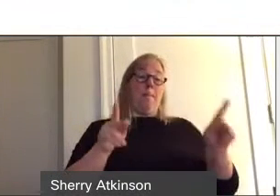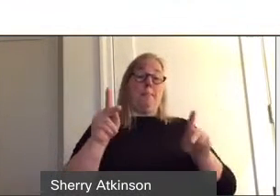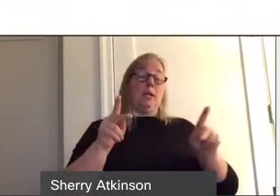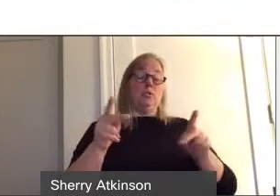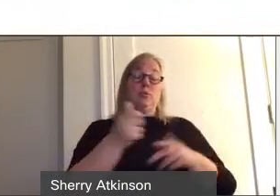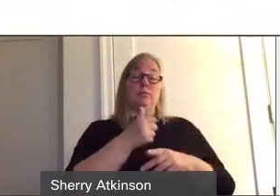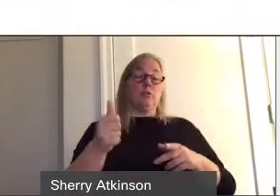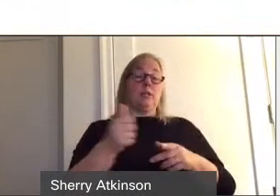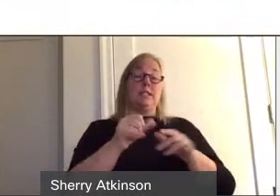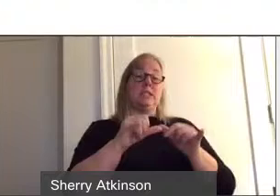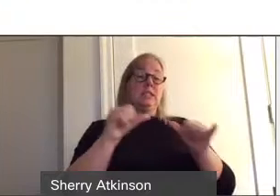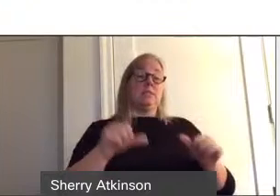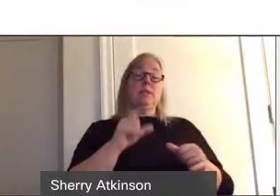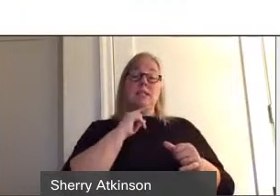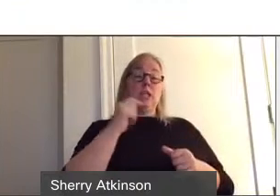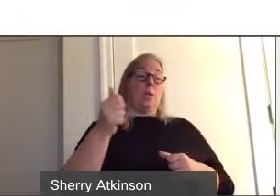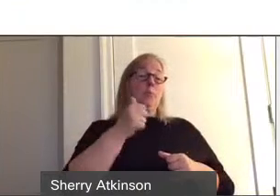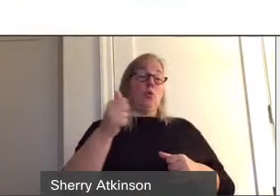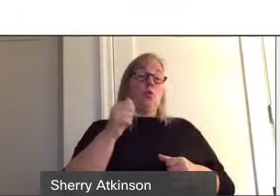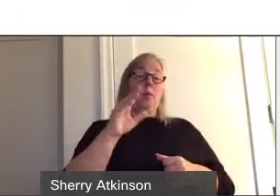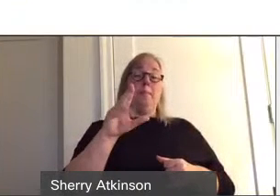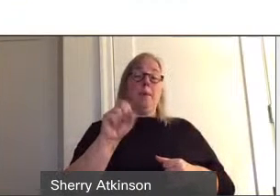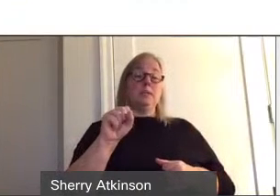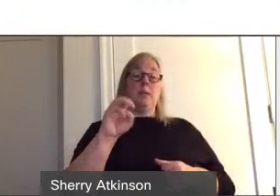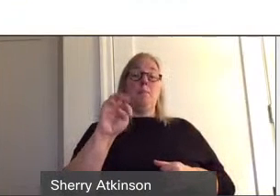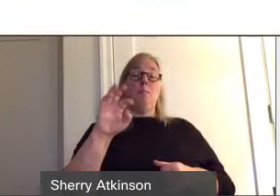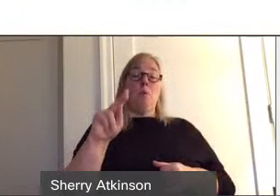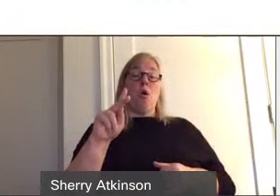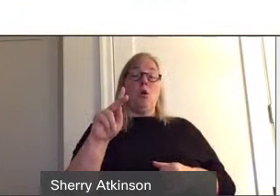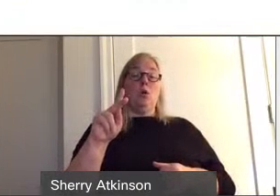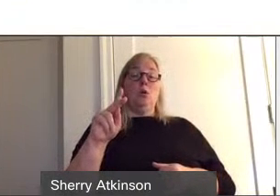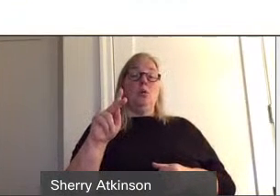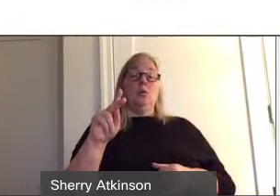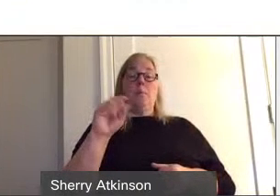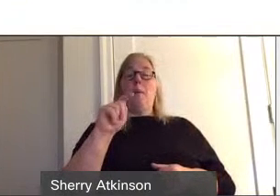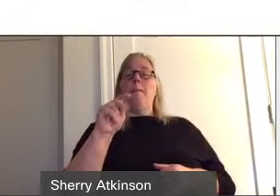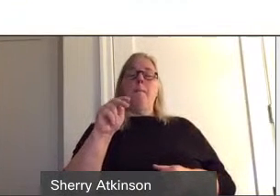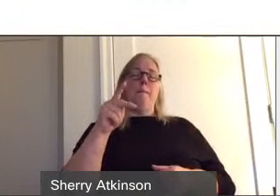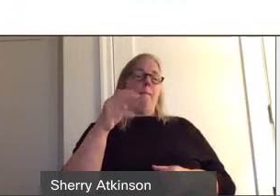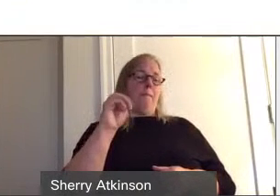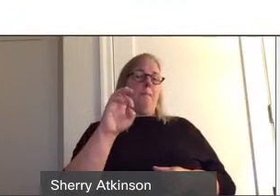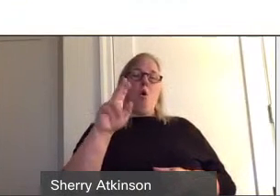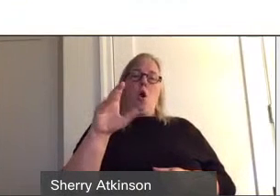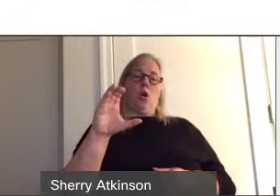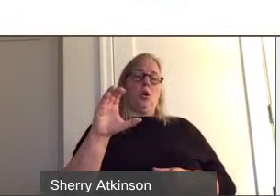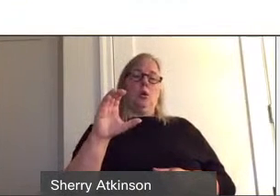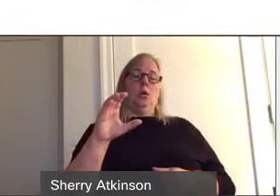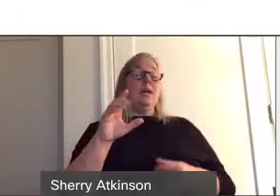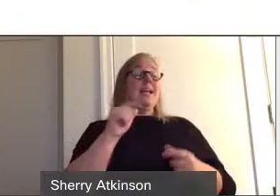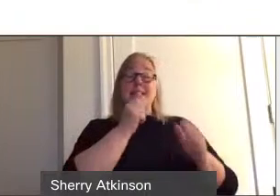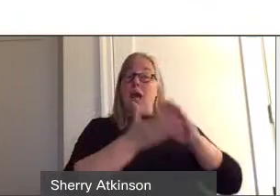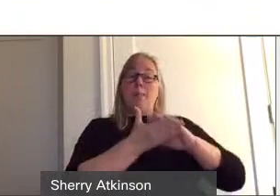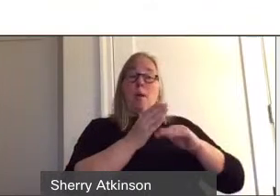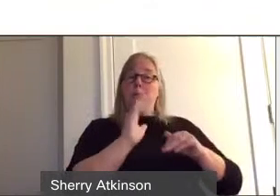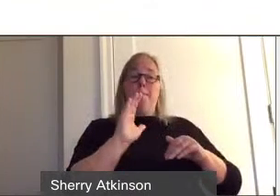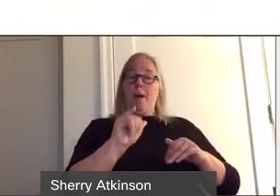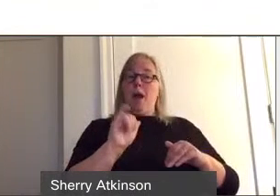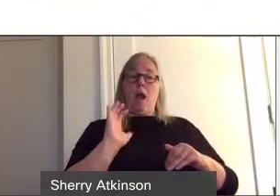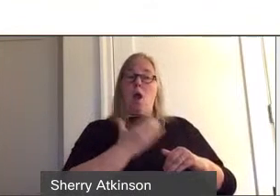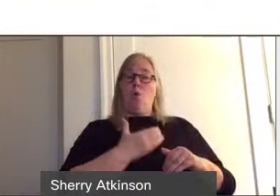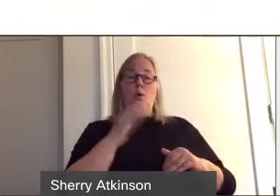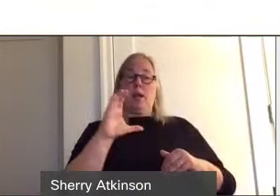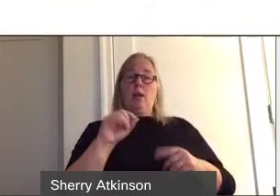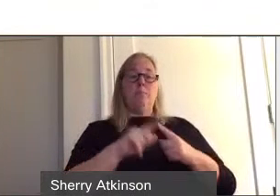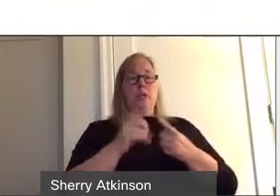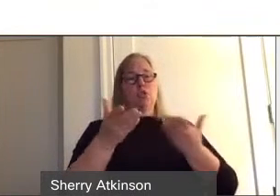MARC trips, and the express bus service that is not operated by the county but serves the county. So this slide we did